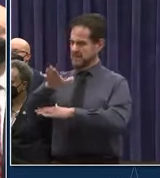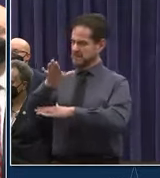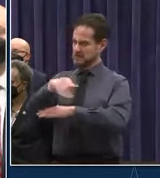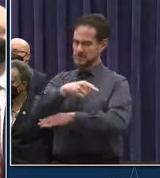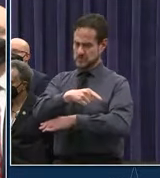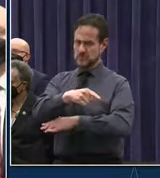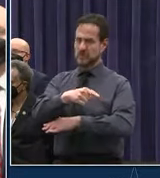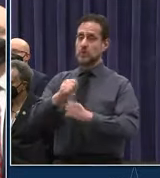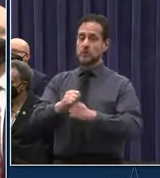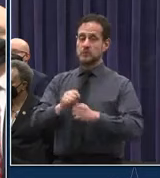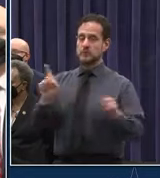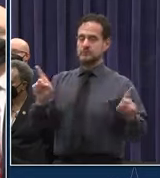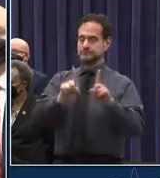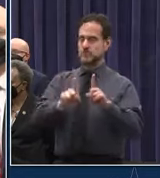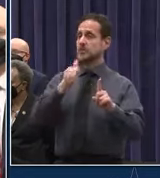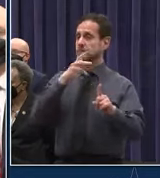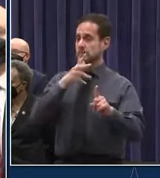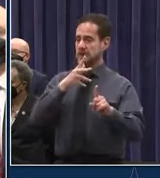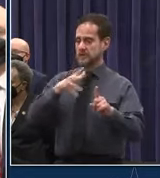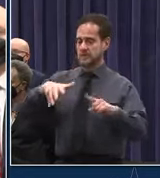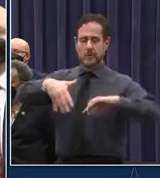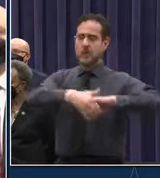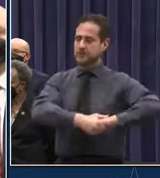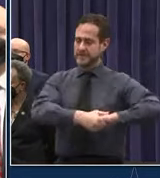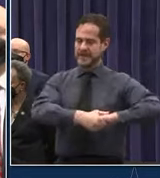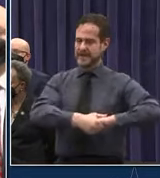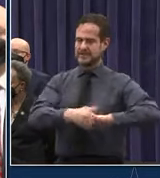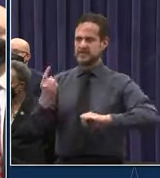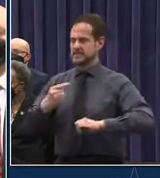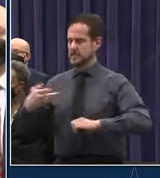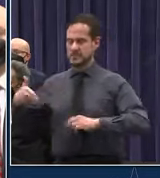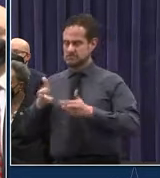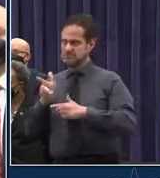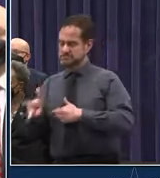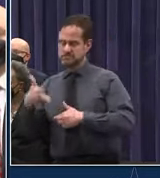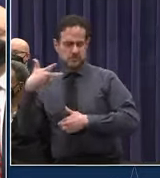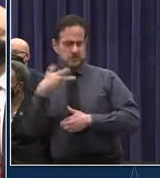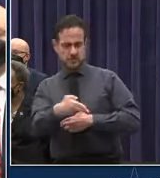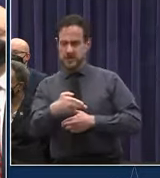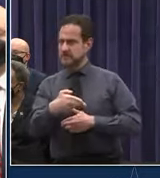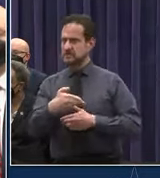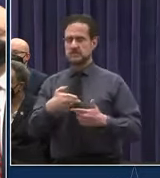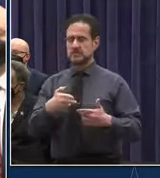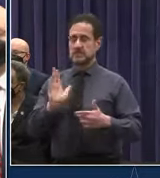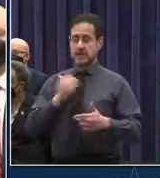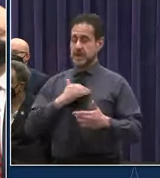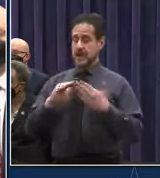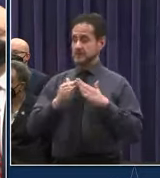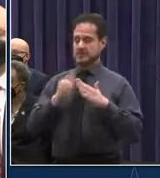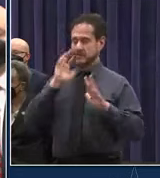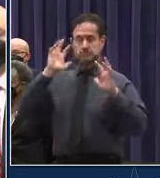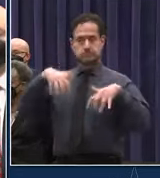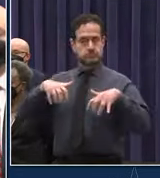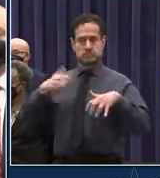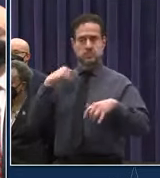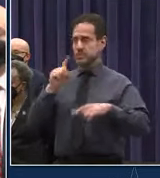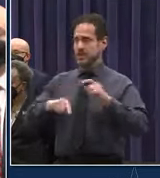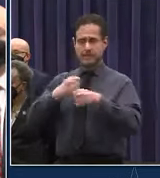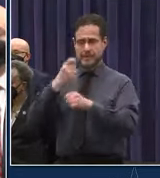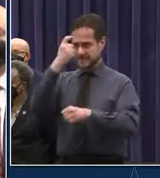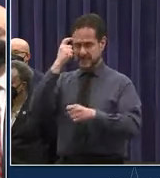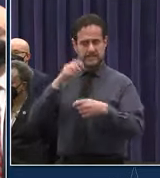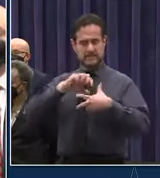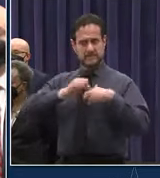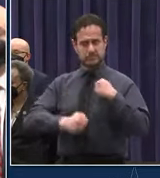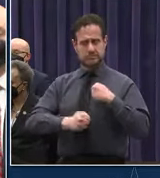Our city has been shaken, and no one can make sense of this tragedy. This morning, I spoke